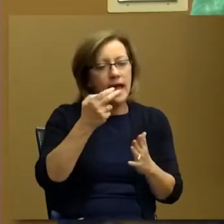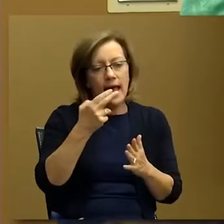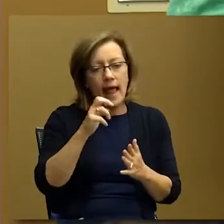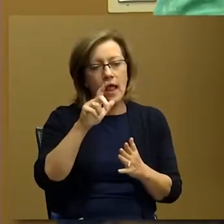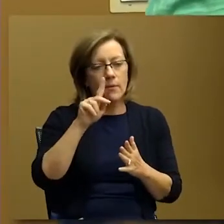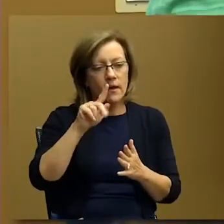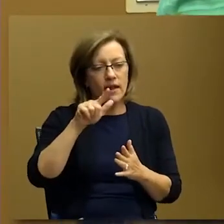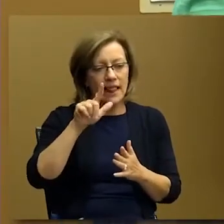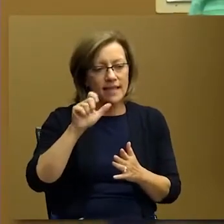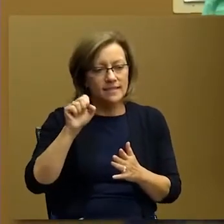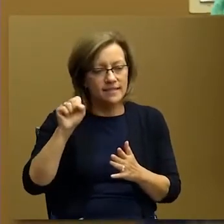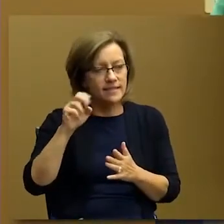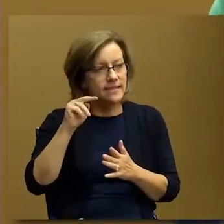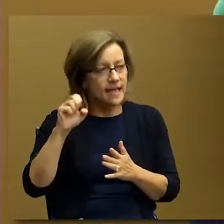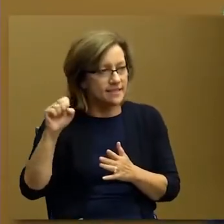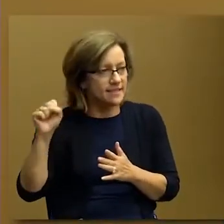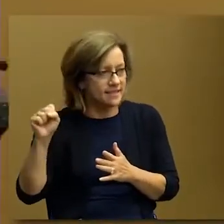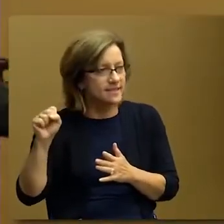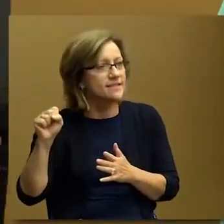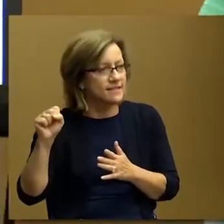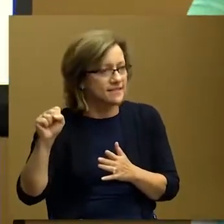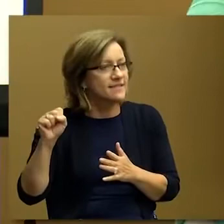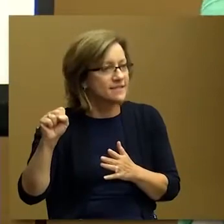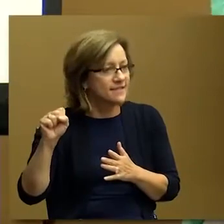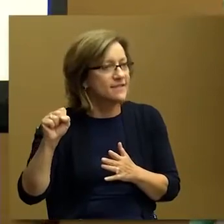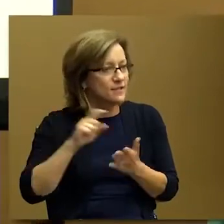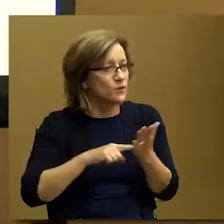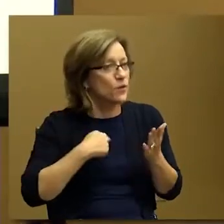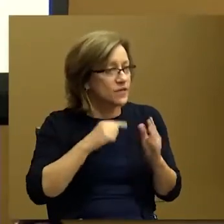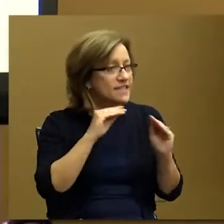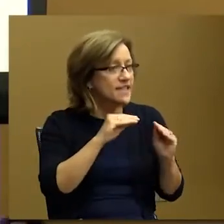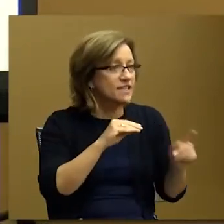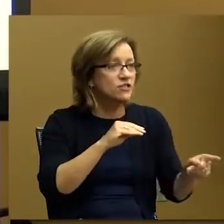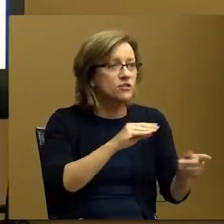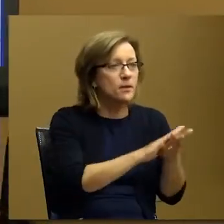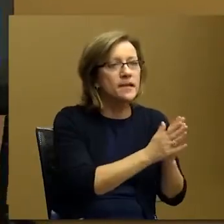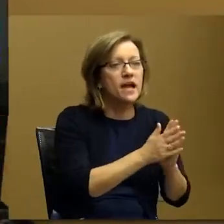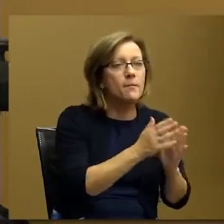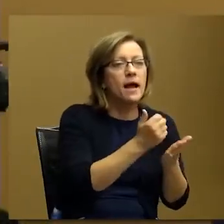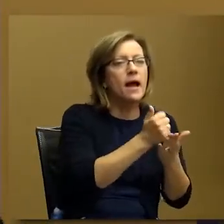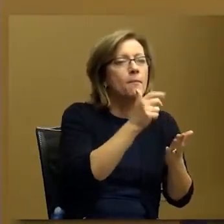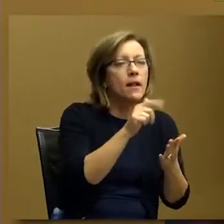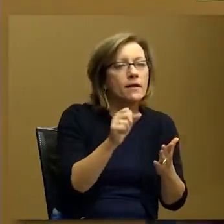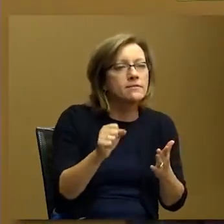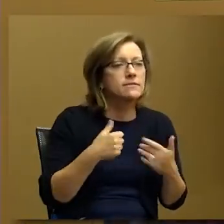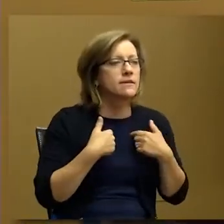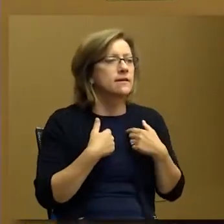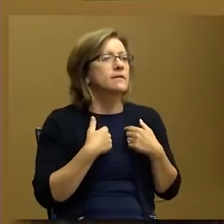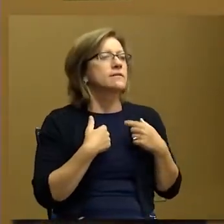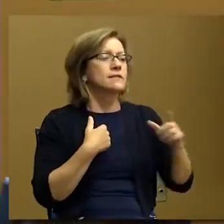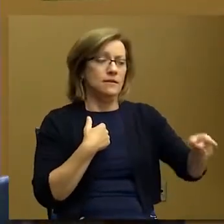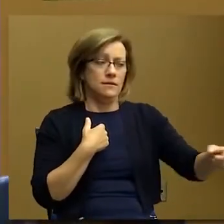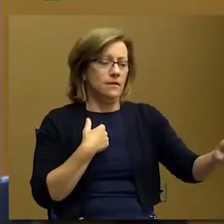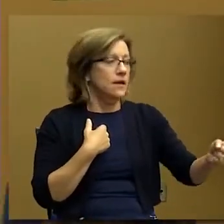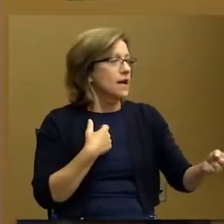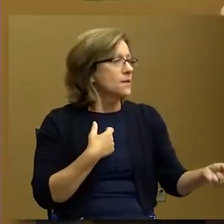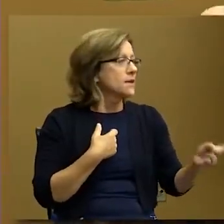We sometimes, you know, well, I'll get to that in a second, because I'm going to go with my PowerPoint here.